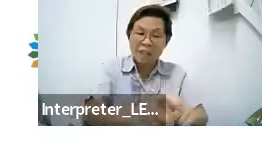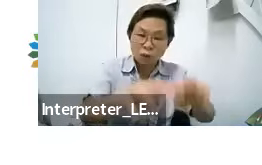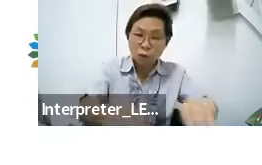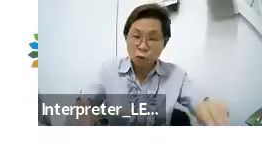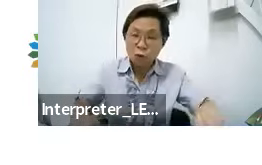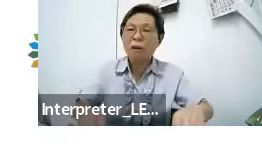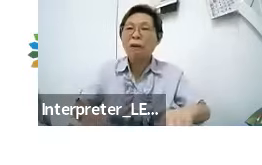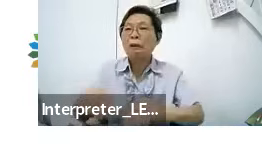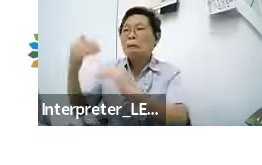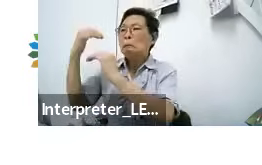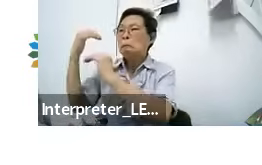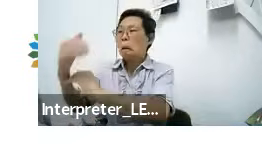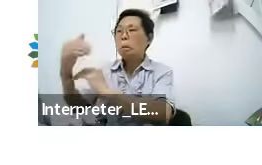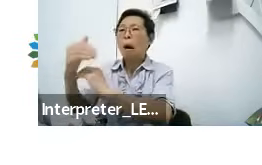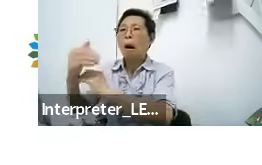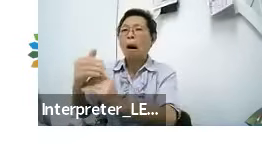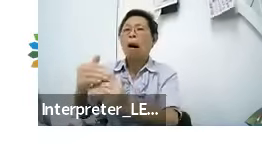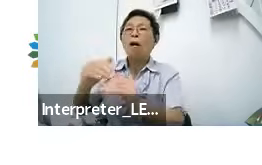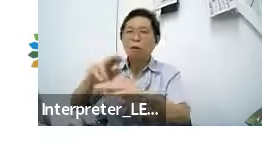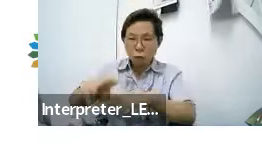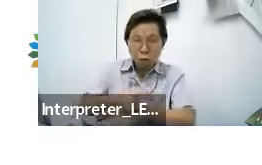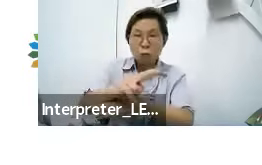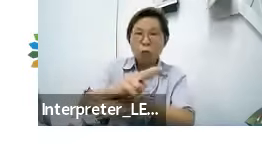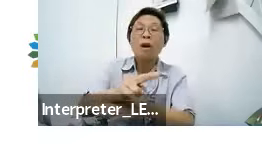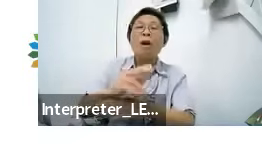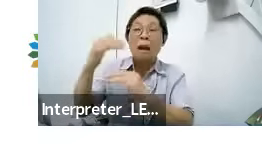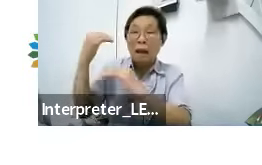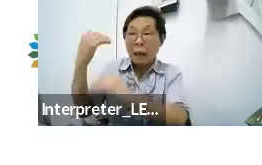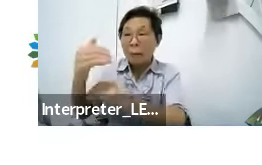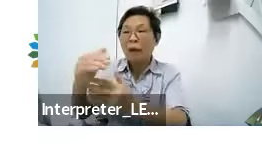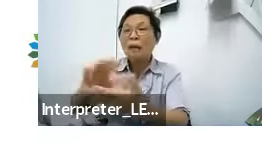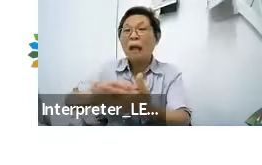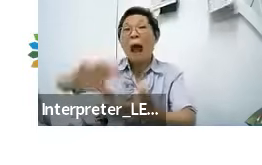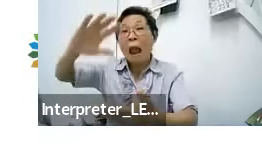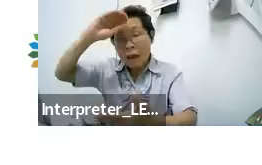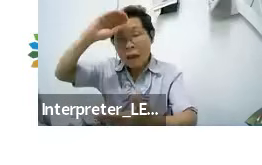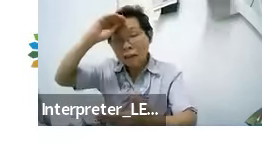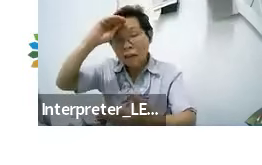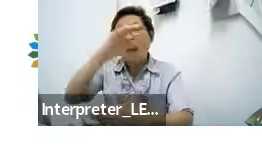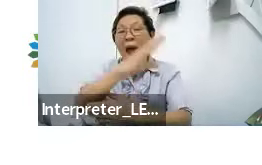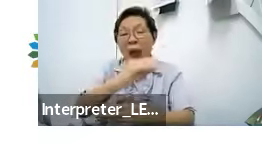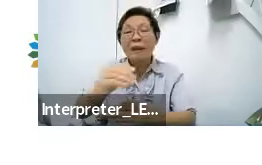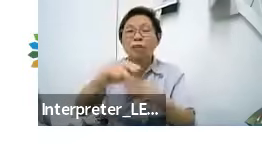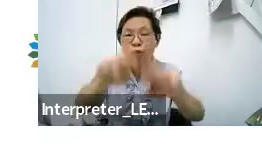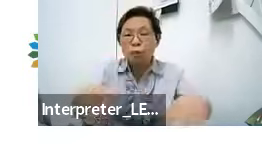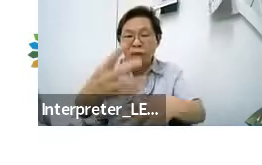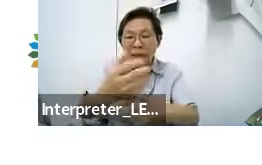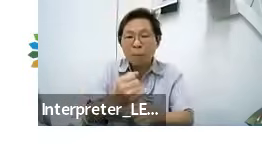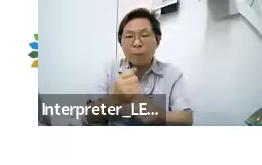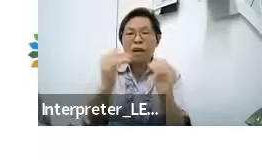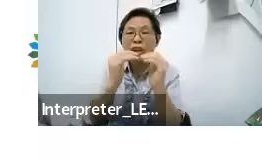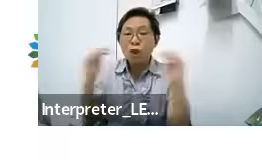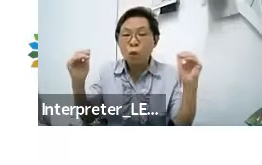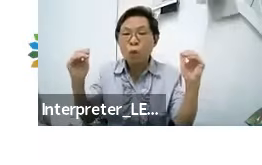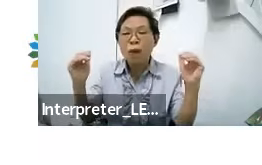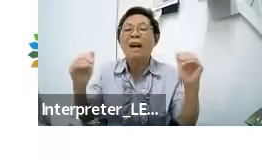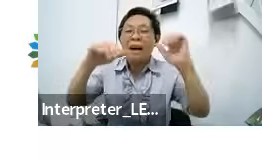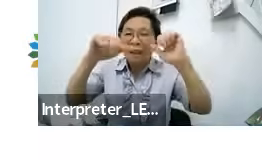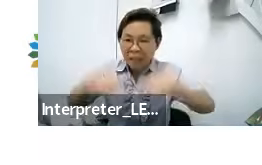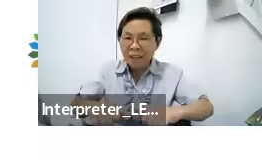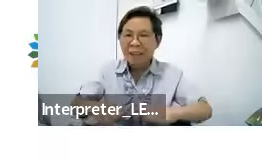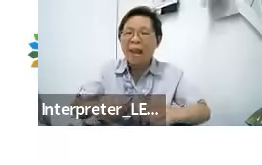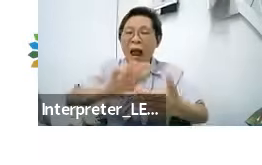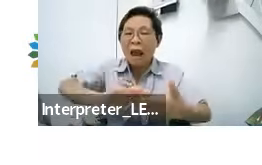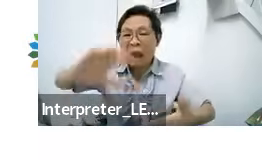access to education to have equal and meaningful access to education